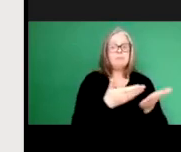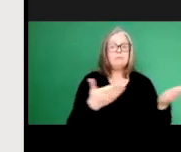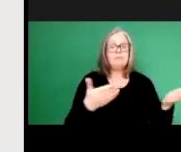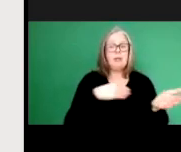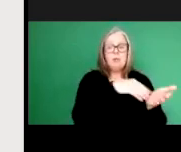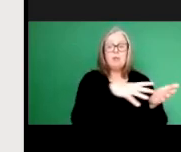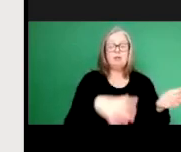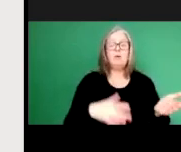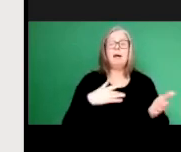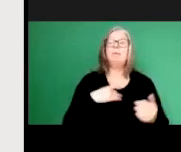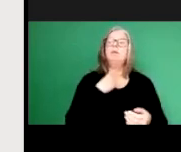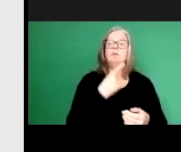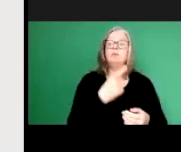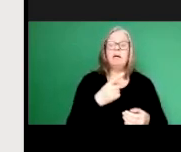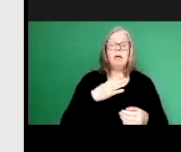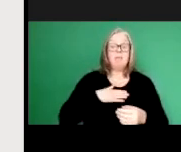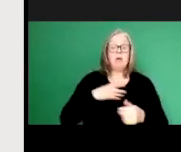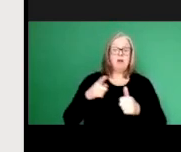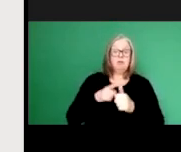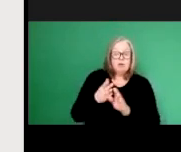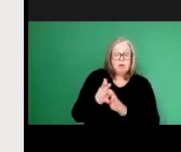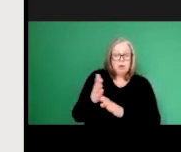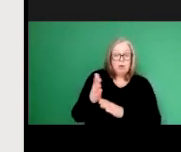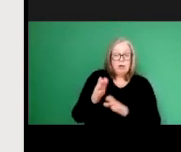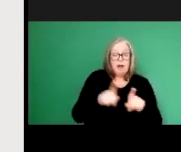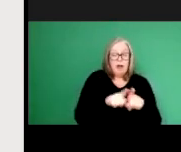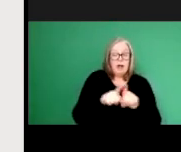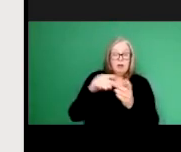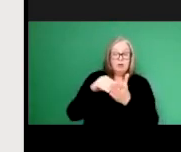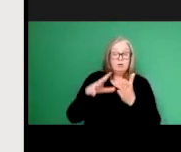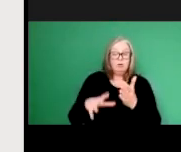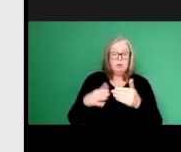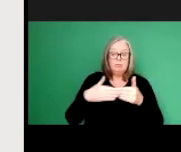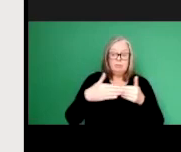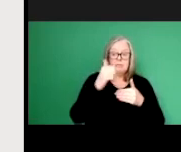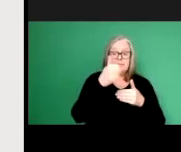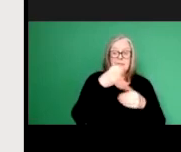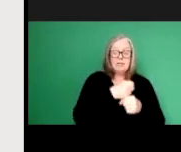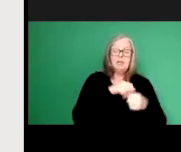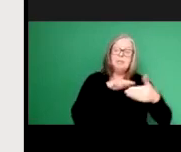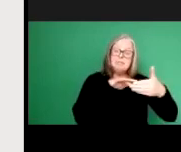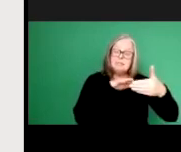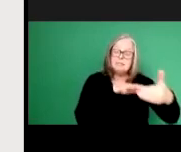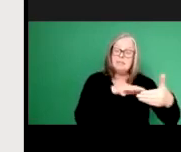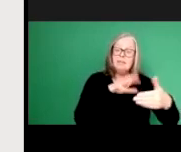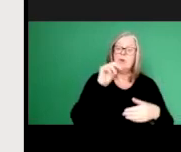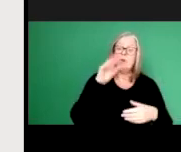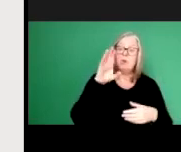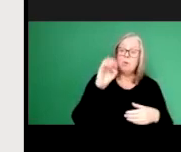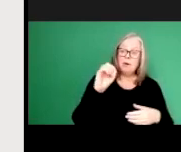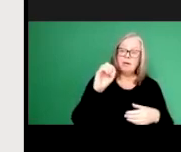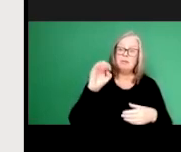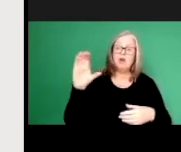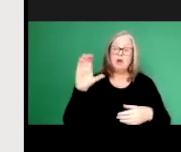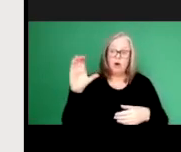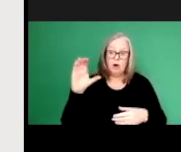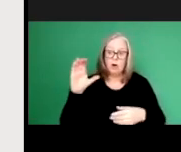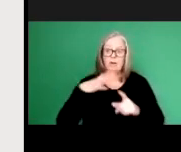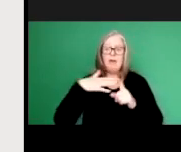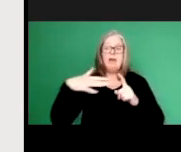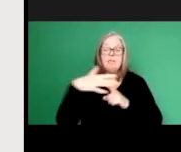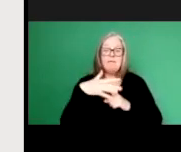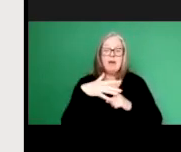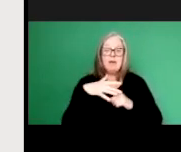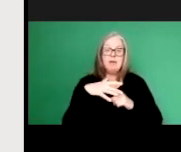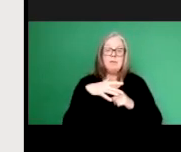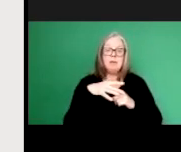first like 10 years of my career as a student studying race, poverty, and environment. A lot of the debates were really simply focused on